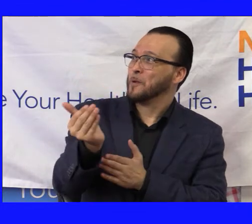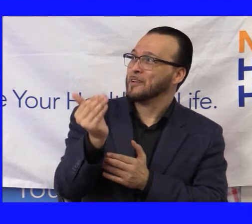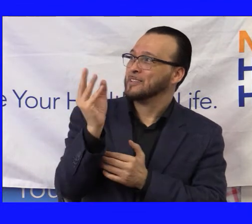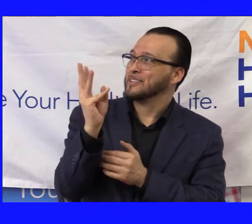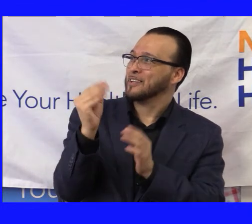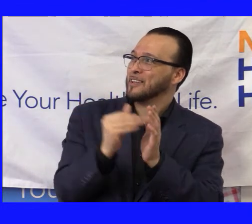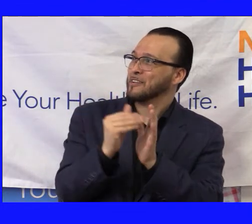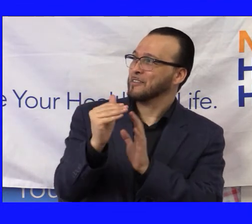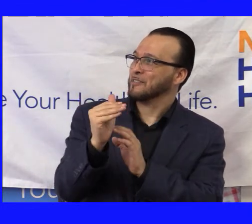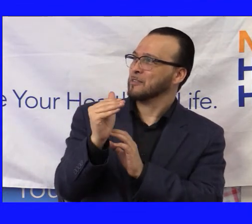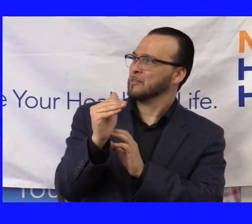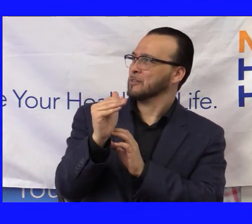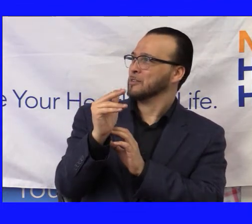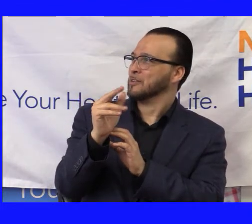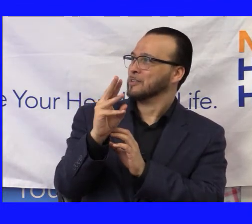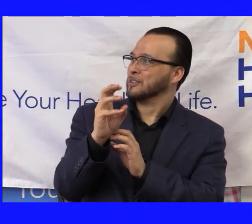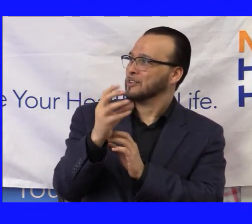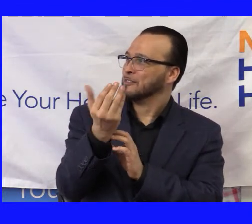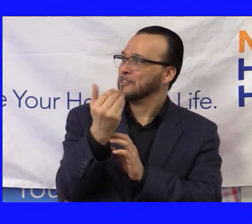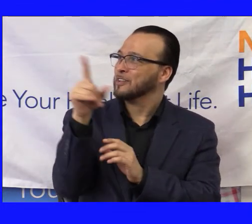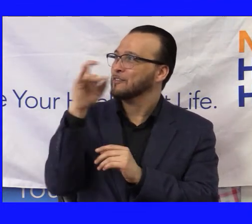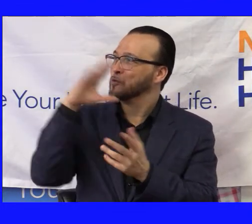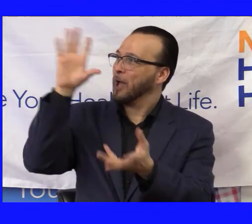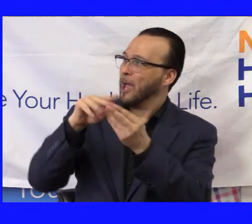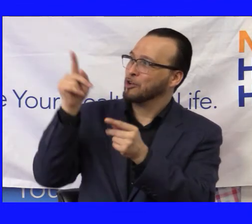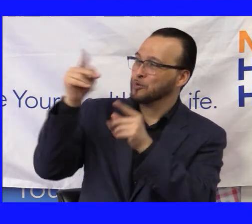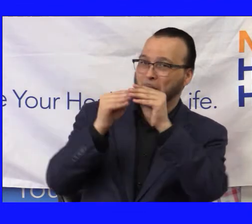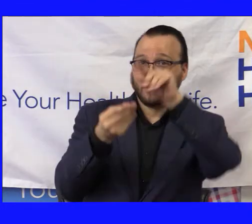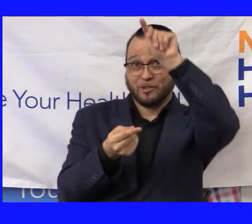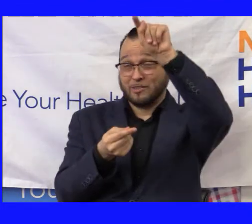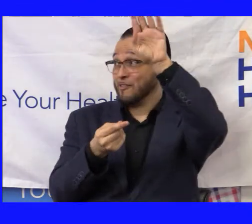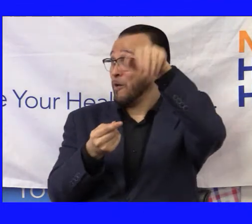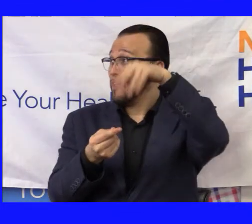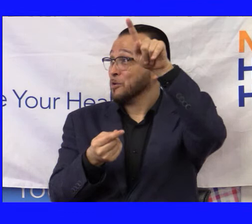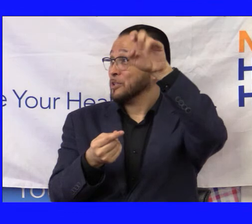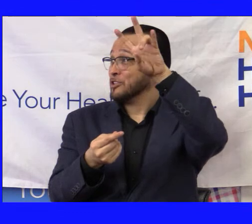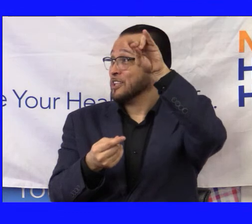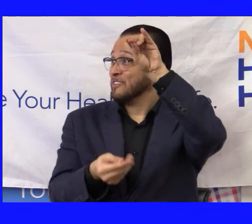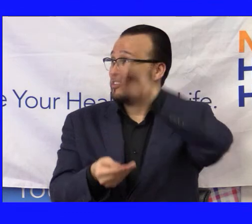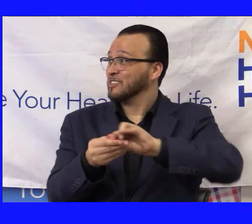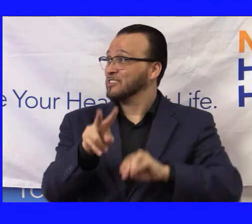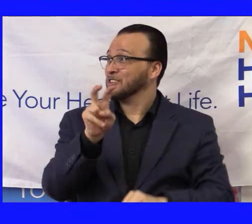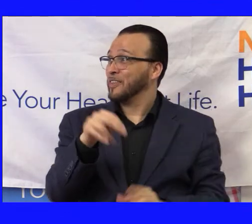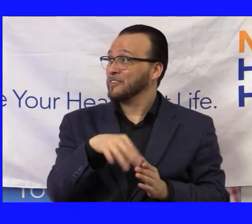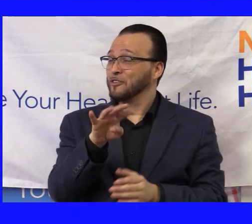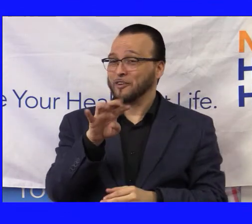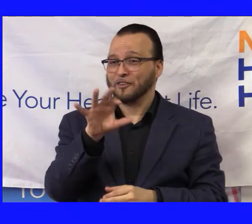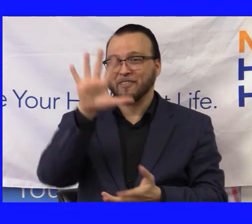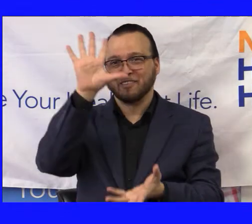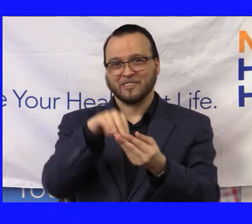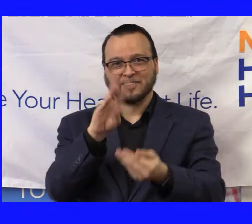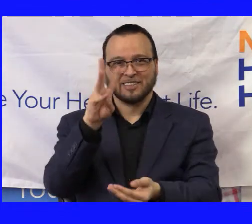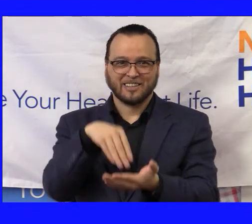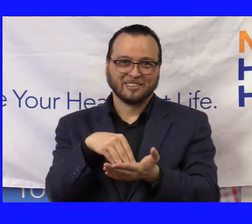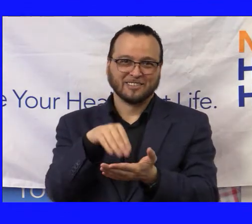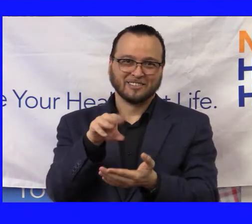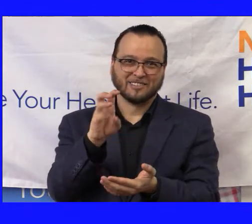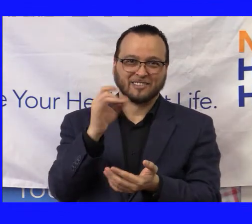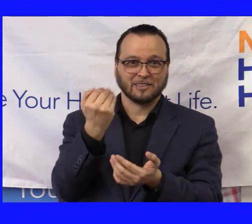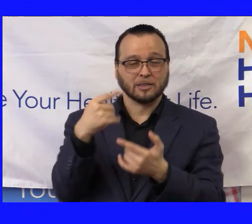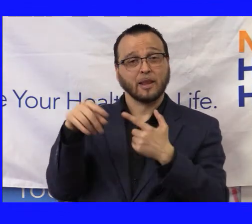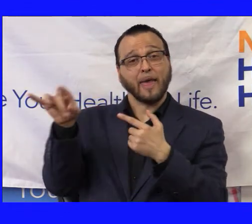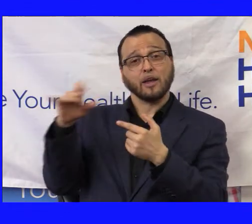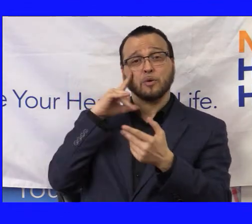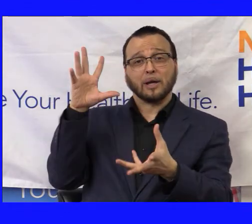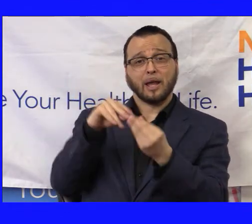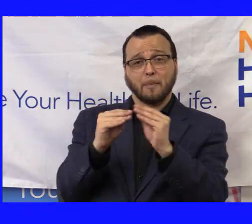those are the numbers on the right-hand side. If you add them up, it's 6,815. So actually, you're getting more canvassing per the dollar than you are with the